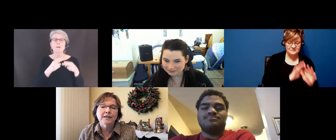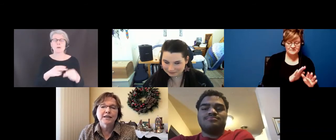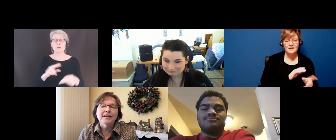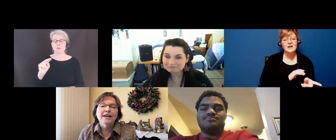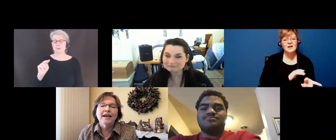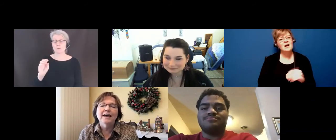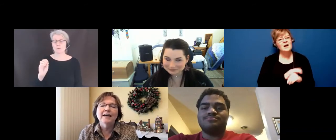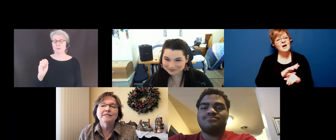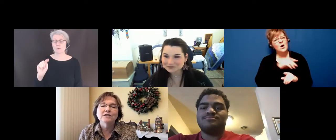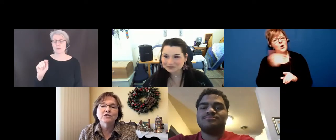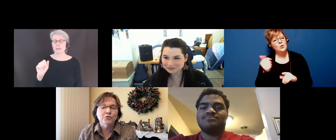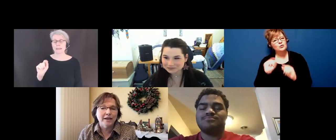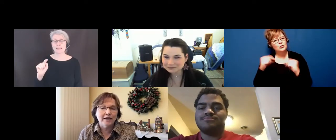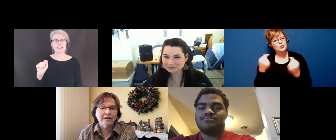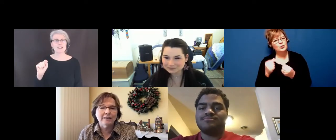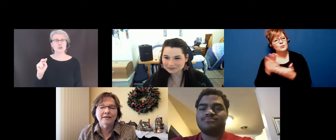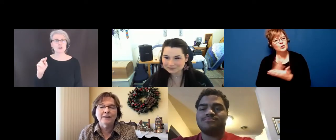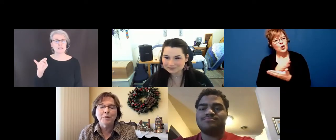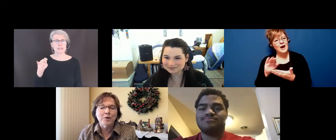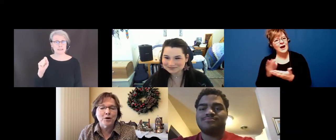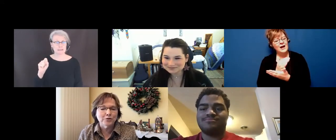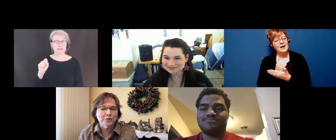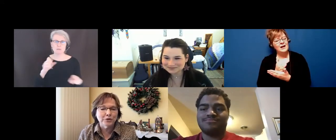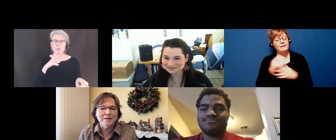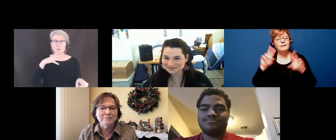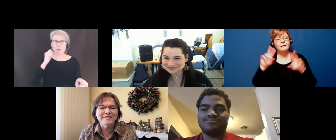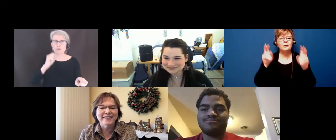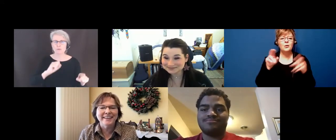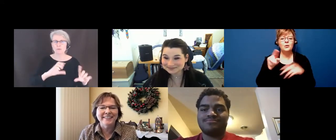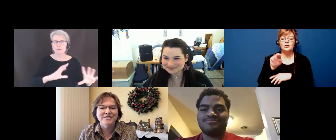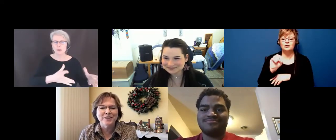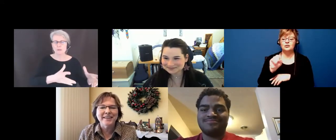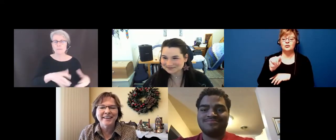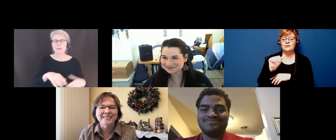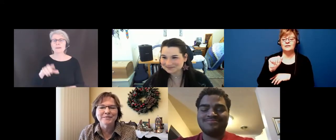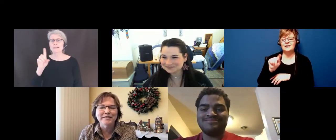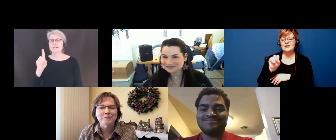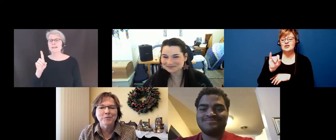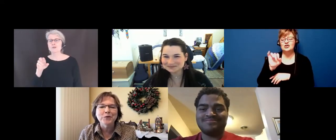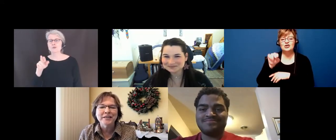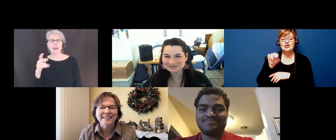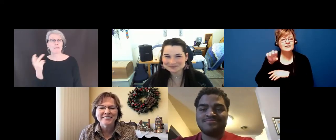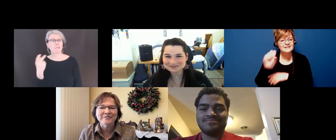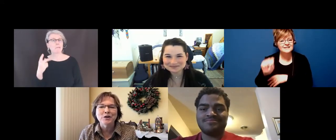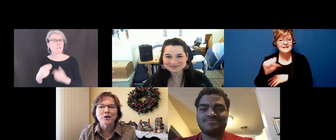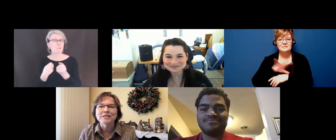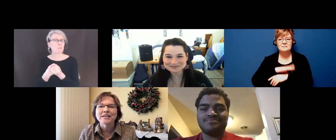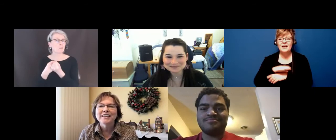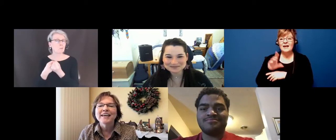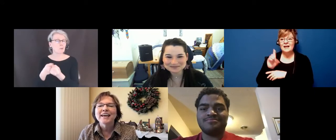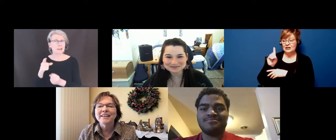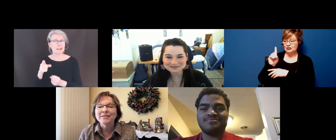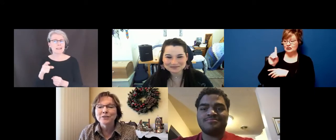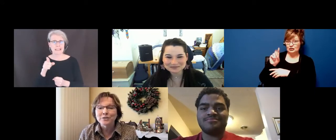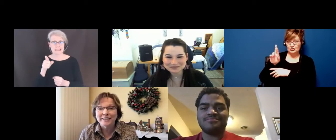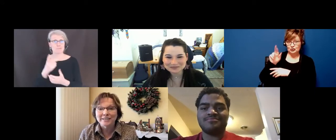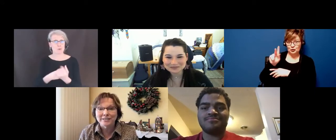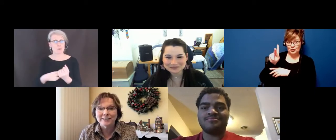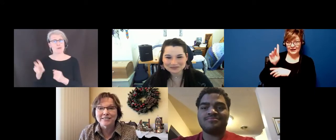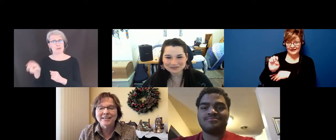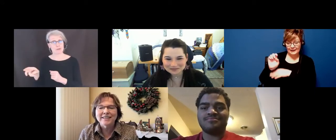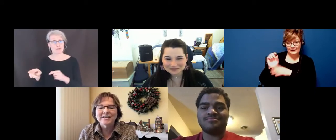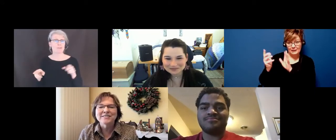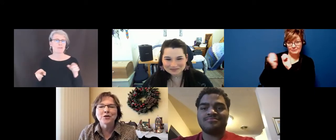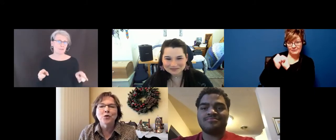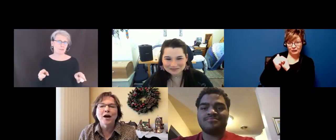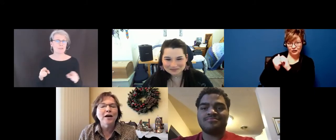Notations. And Drake, my partner in crime today, Drake has been in both Kids of Note and the